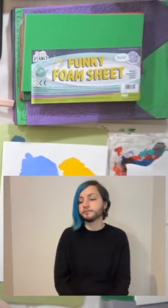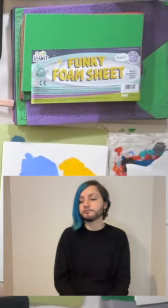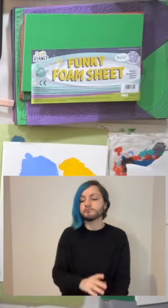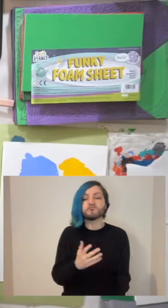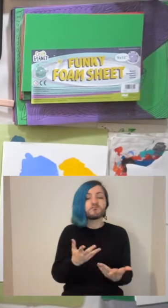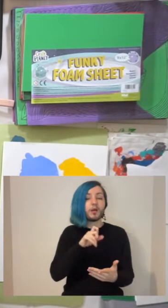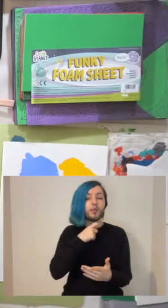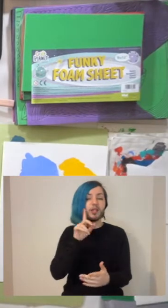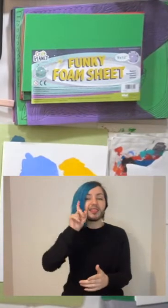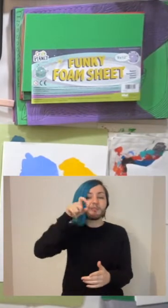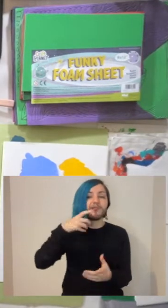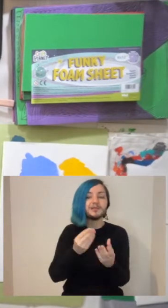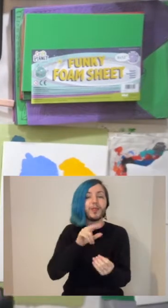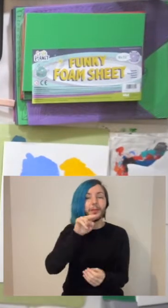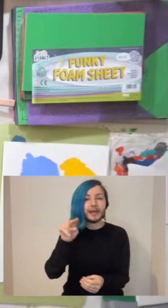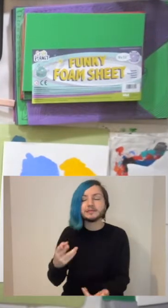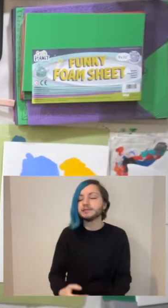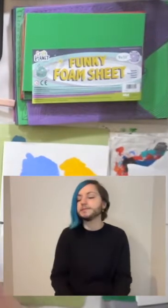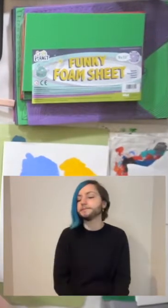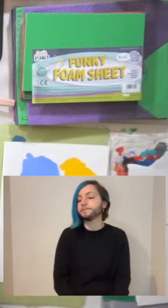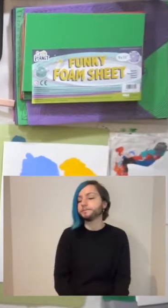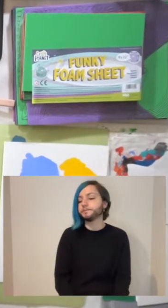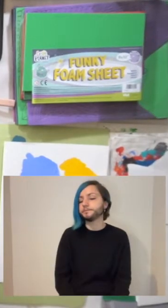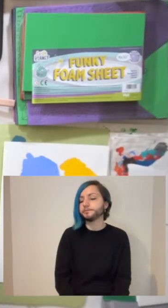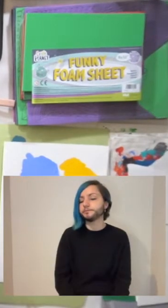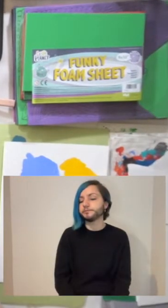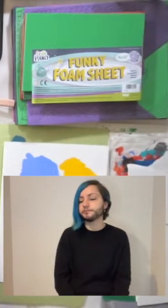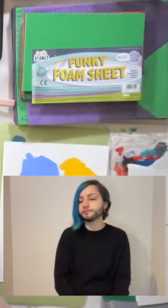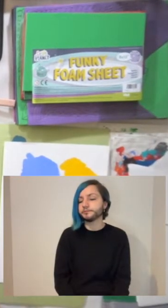I'm going to improvise with some paint instead.